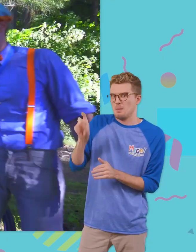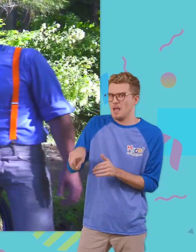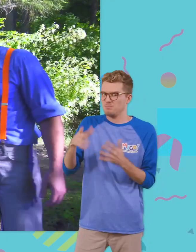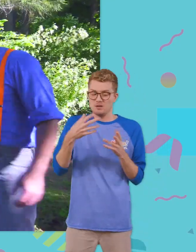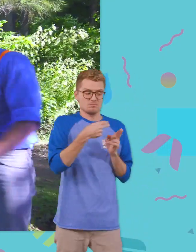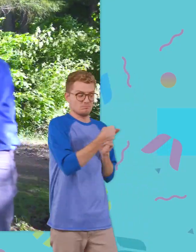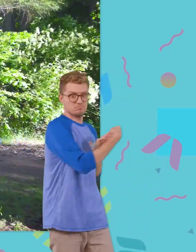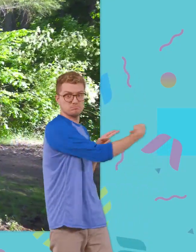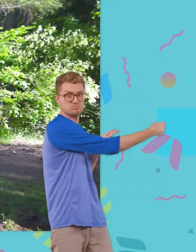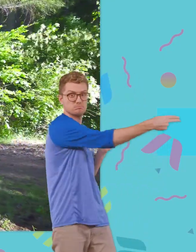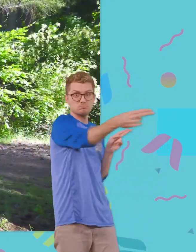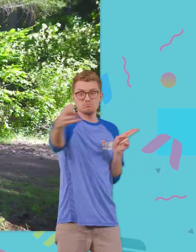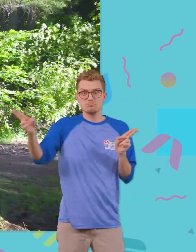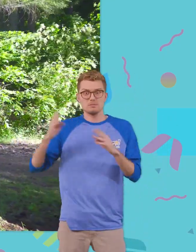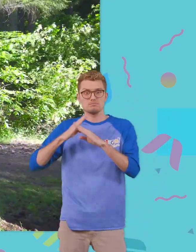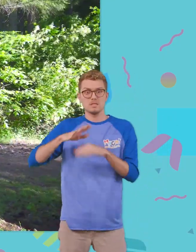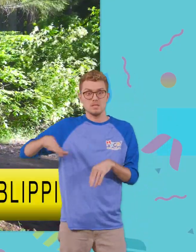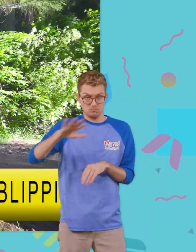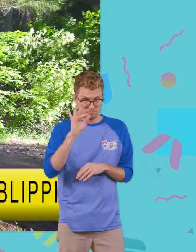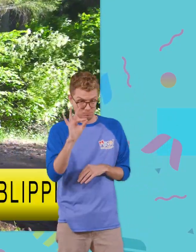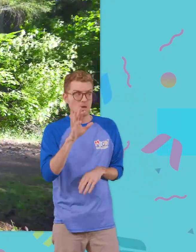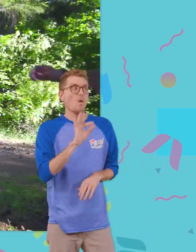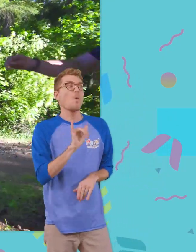the scene. Okay. Ooh, thank you.